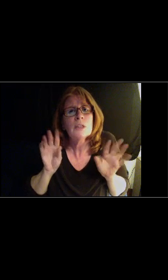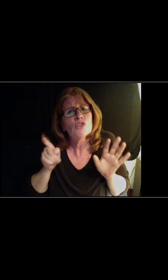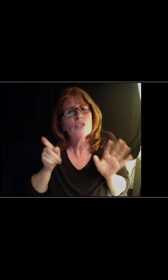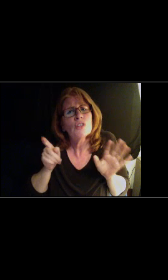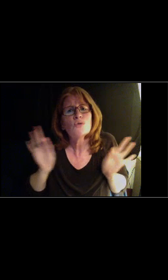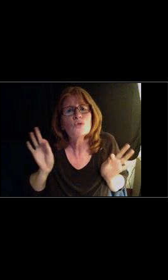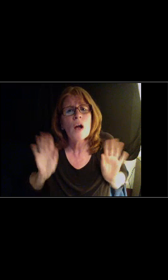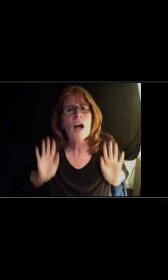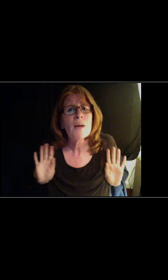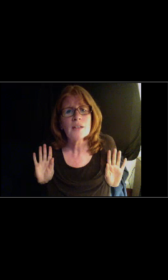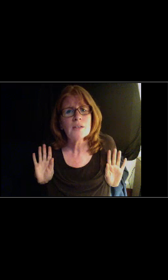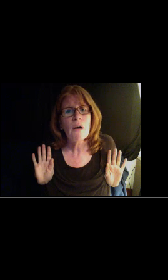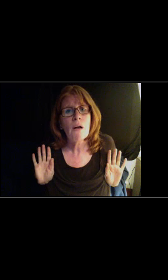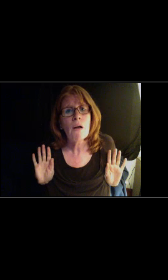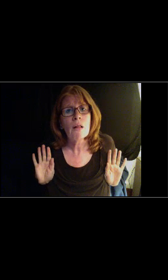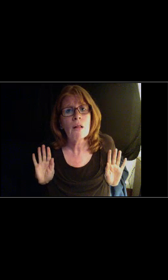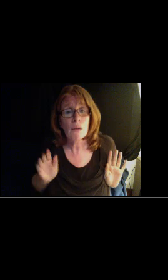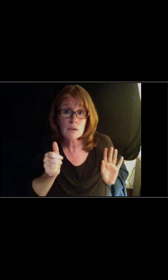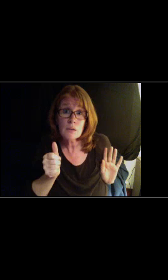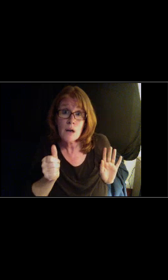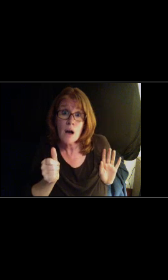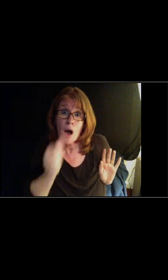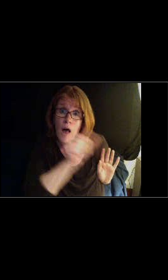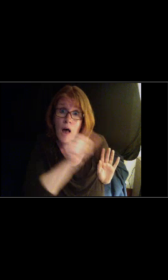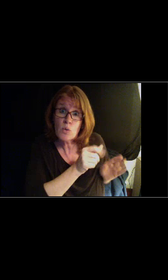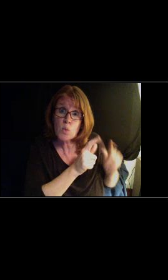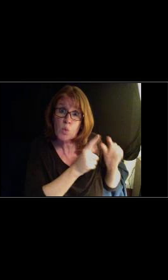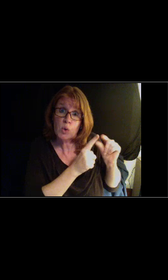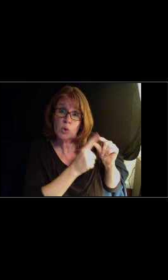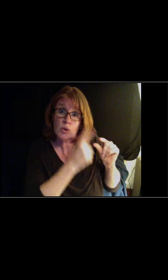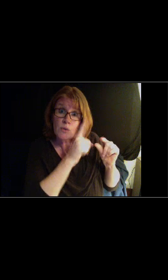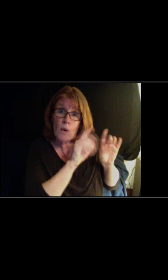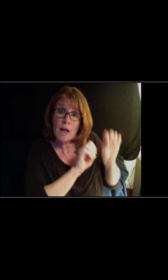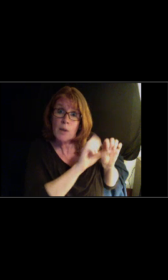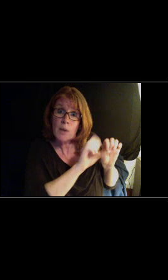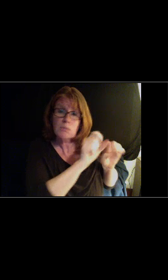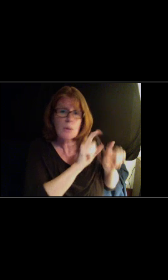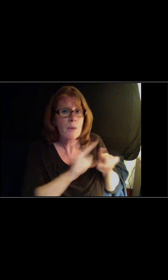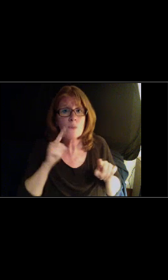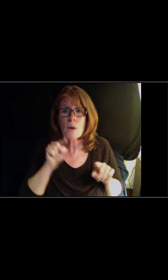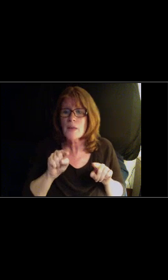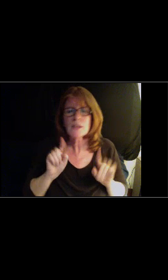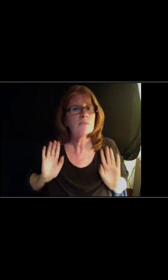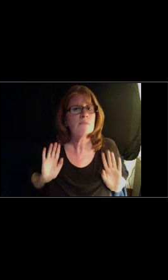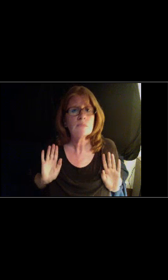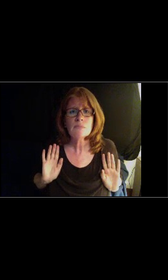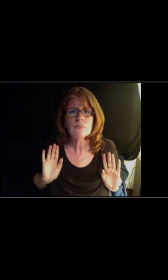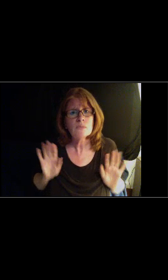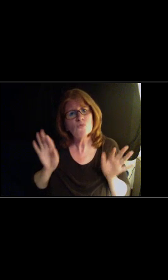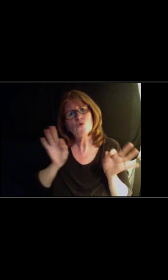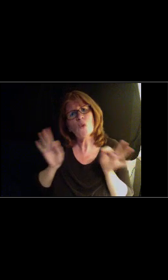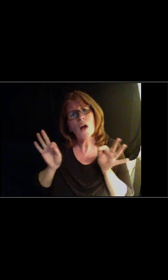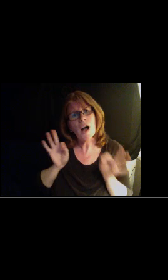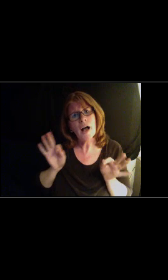are descriptive ethics. They're descriptors, that's all. They're not normative ethics.